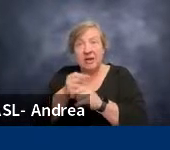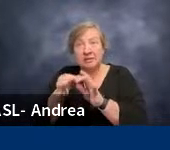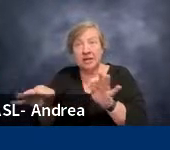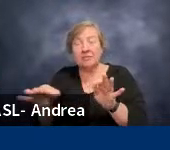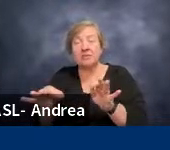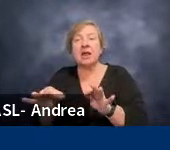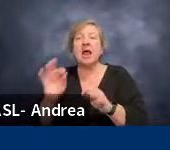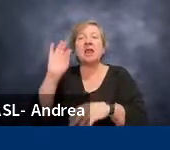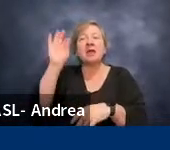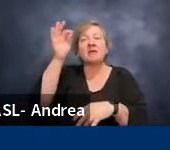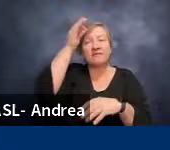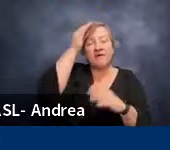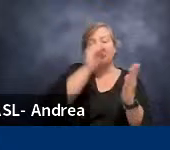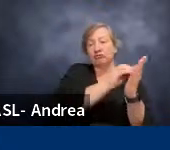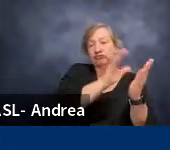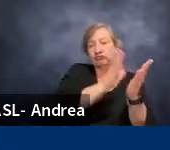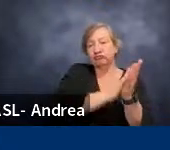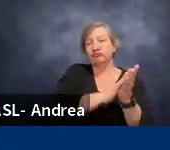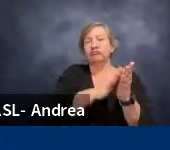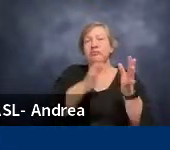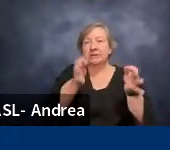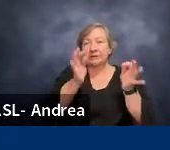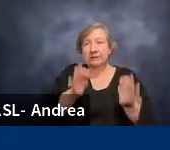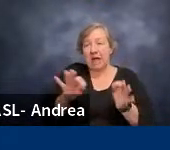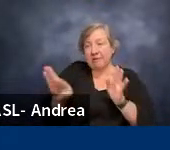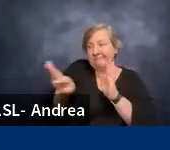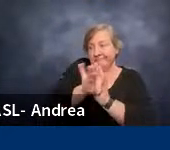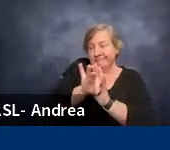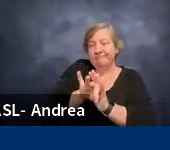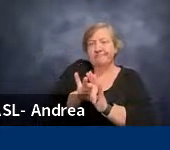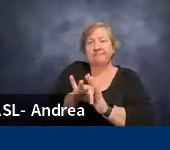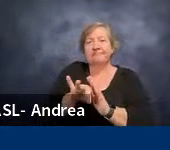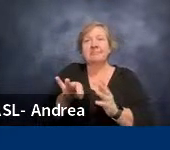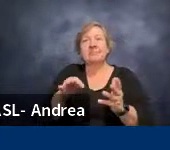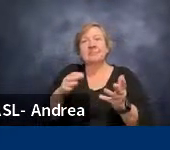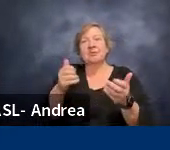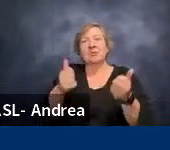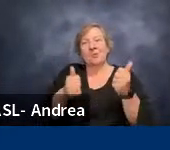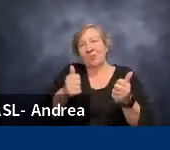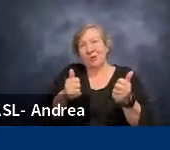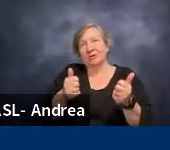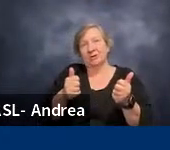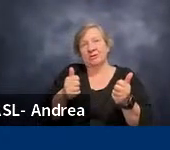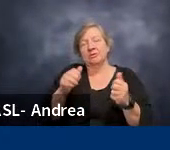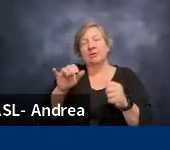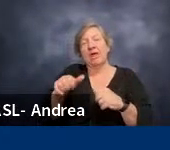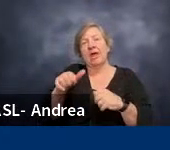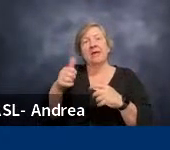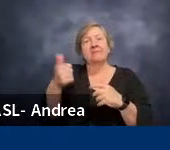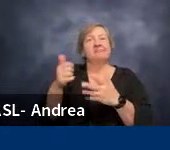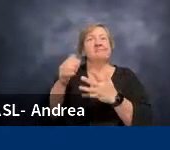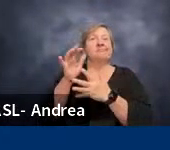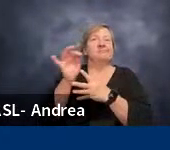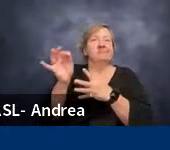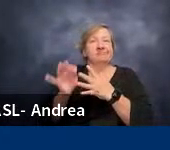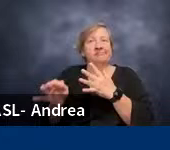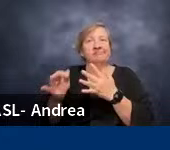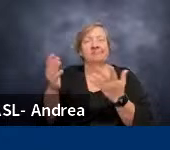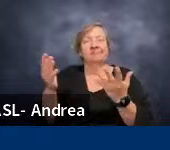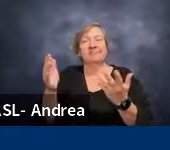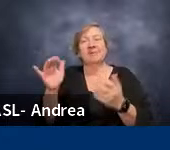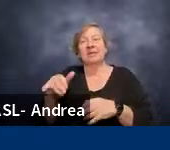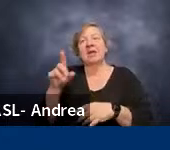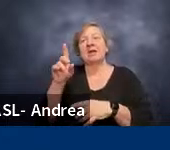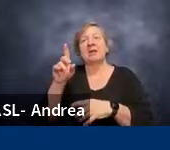of decision, which identified a selected alternative. That selected alternative was a document